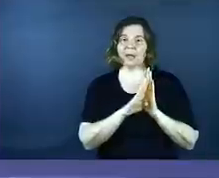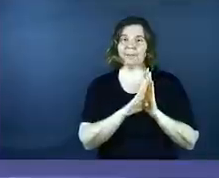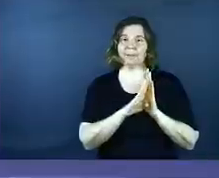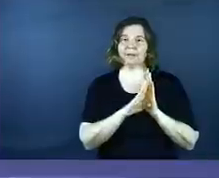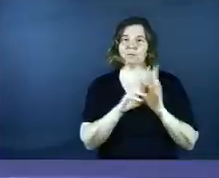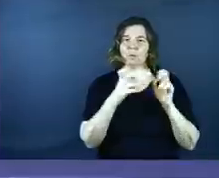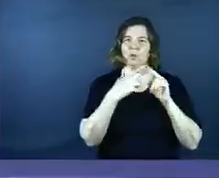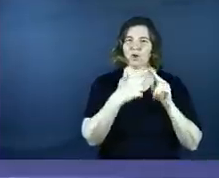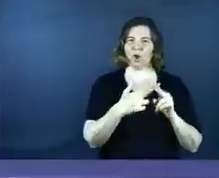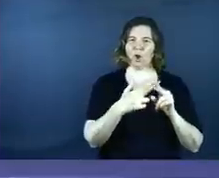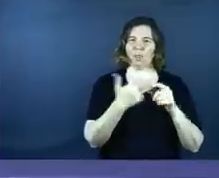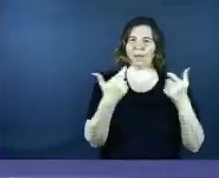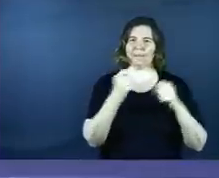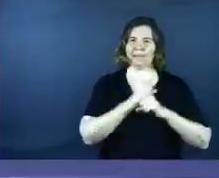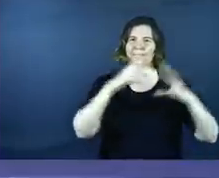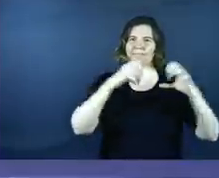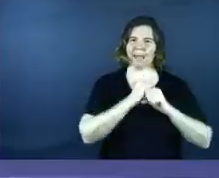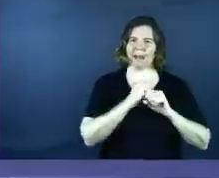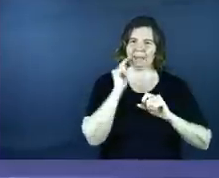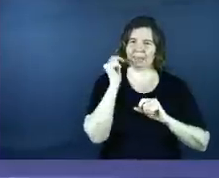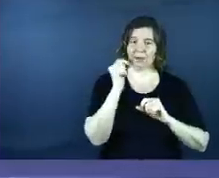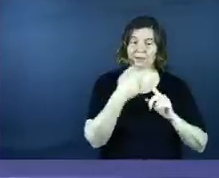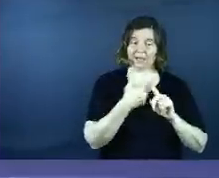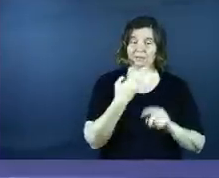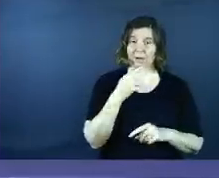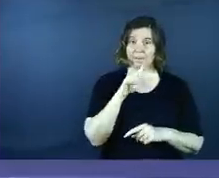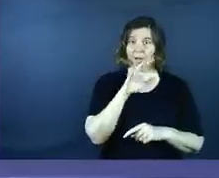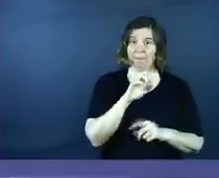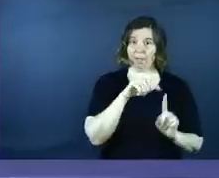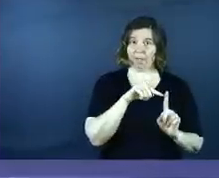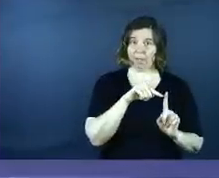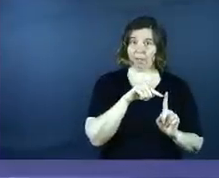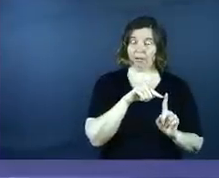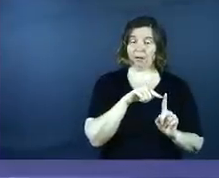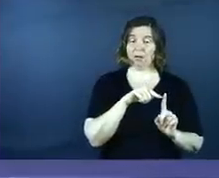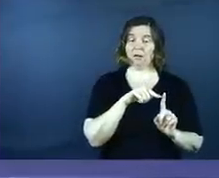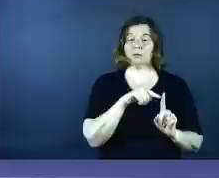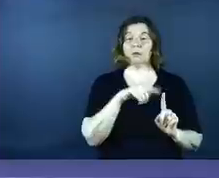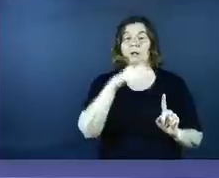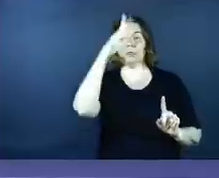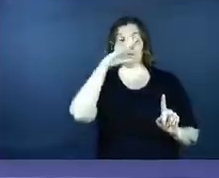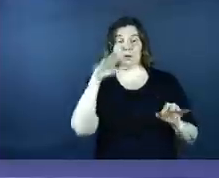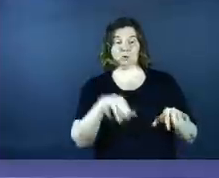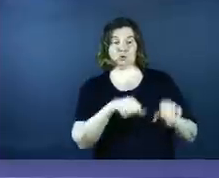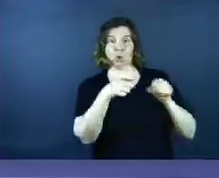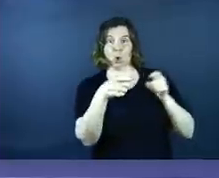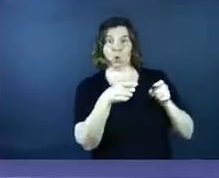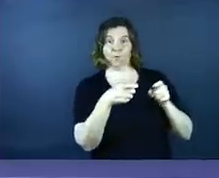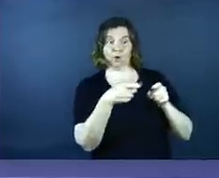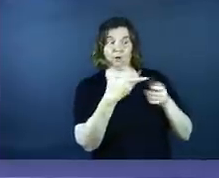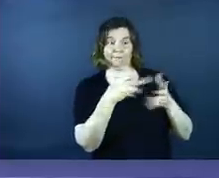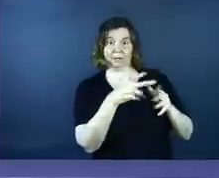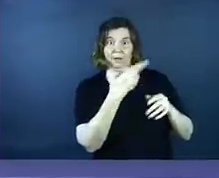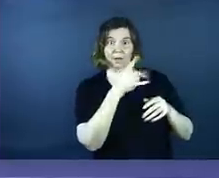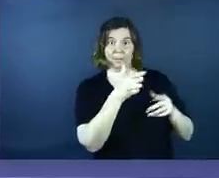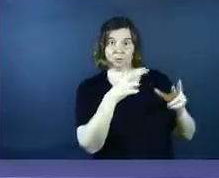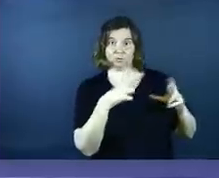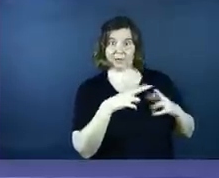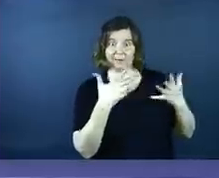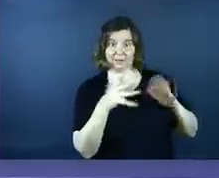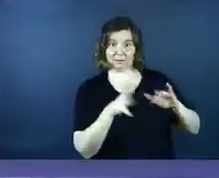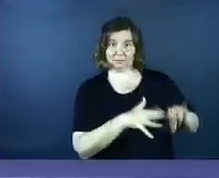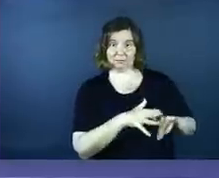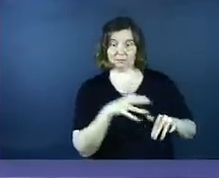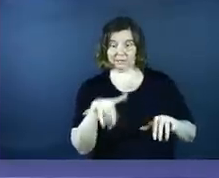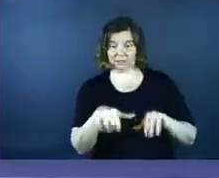Bang theory. That came from Hubble. The guy who took over from Hubble in 1953 was